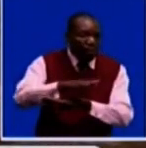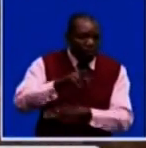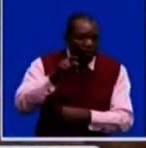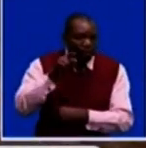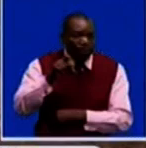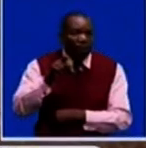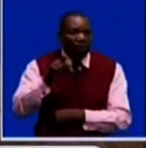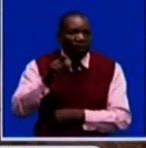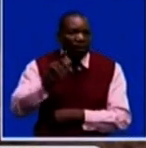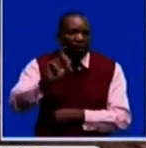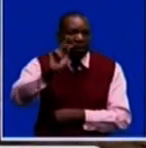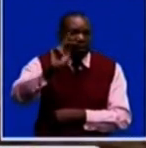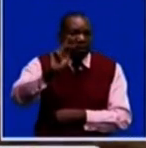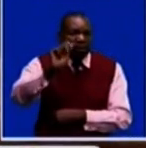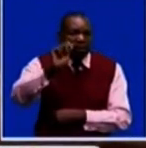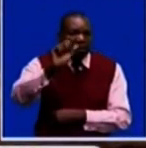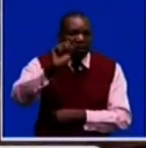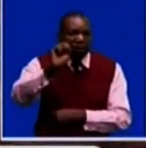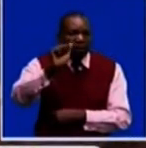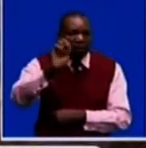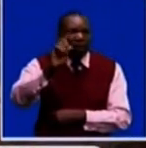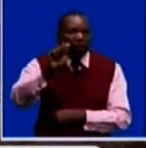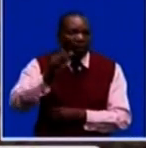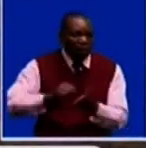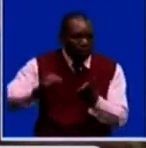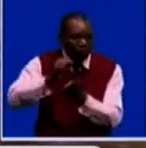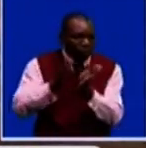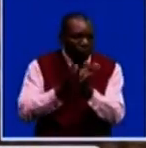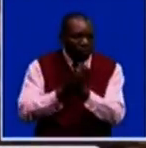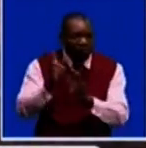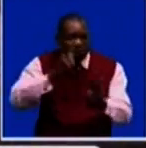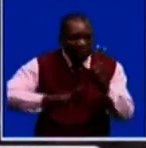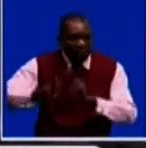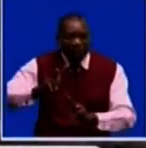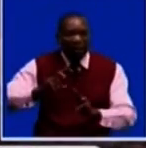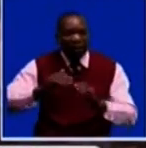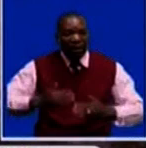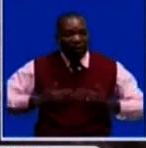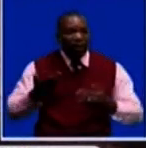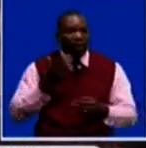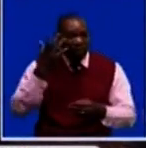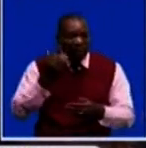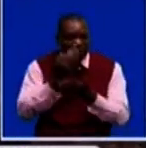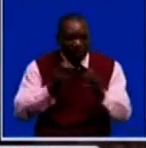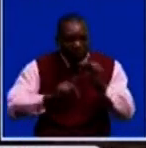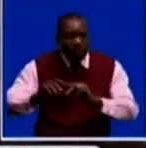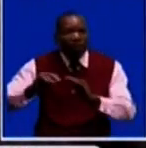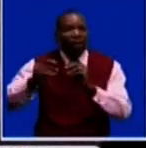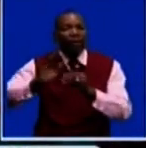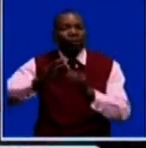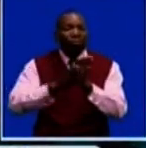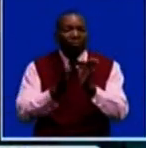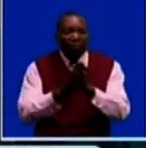Education visited Kasanda Malombe Secondary School, where he expressed disappointment that some people have encroached on land belonging to the